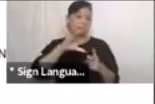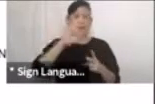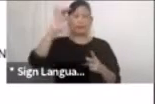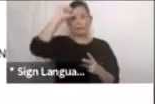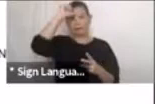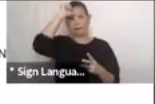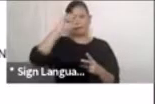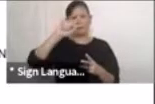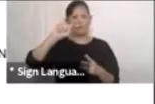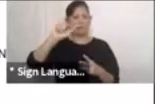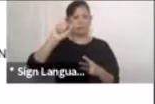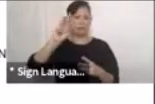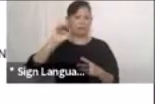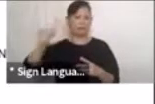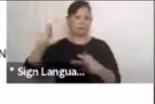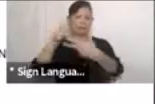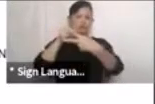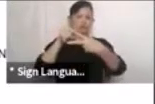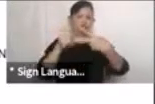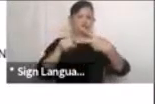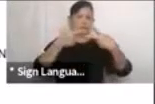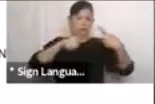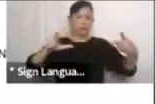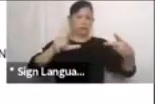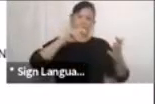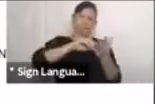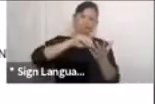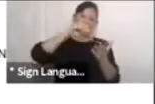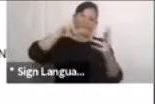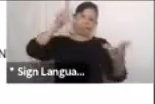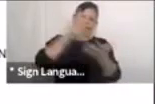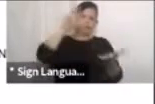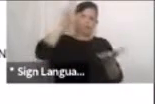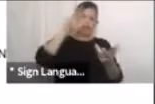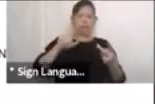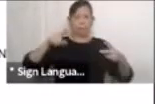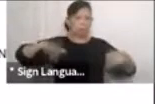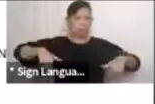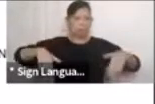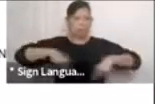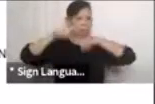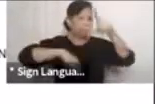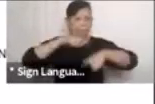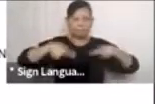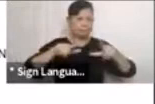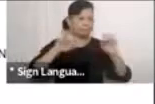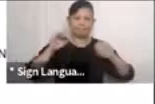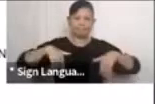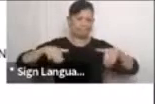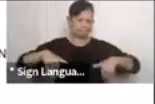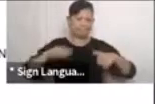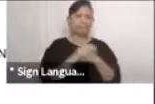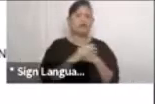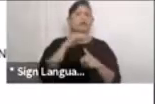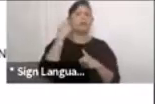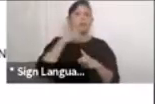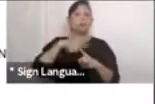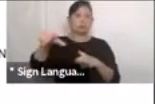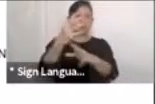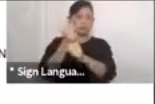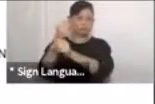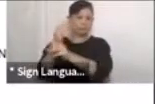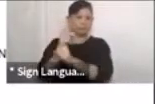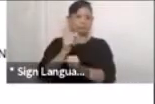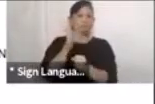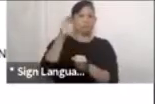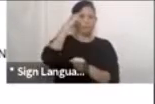of, you know, legally getting services to people with hearing disabilities in terms of their fundamental rights.